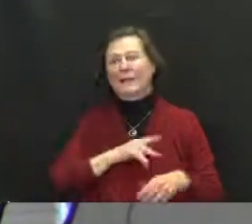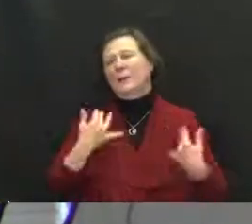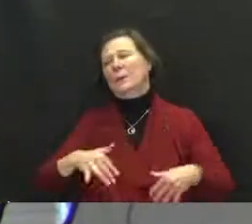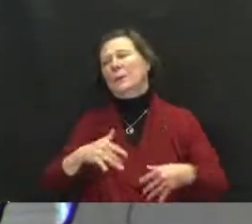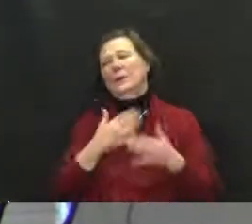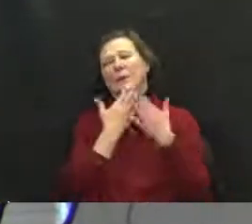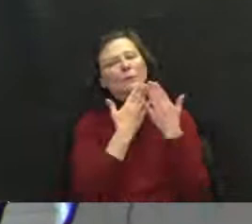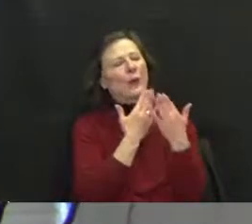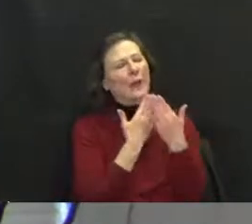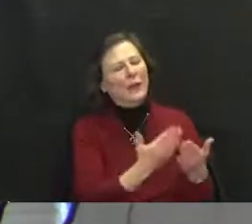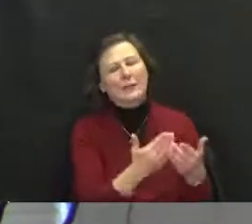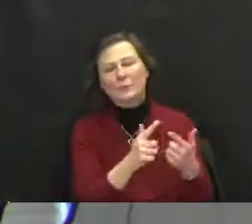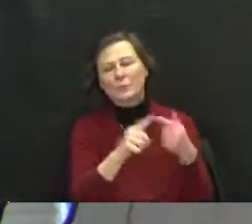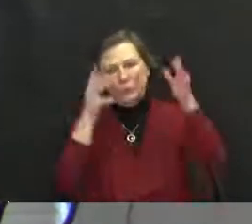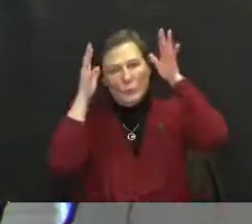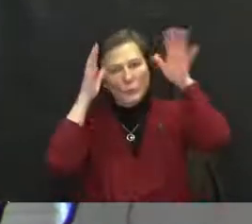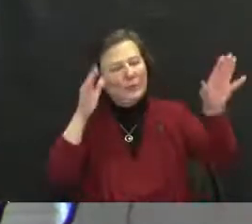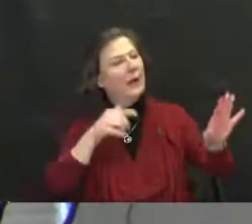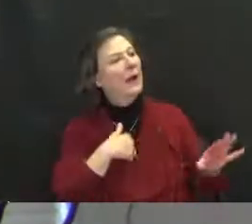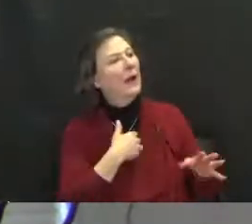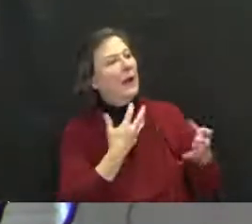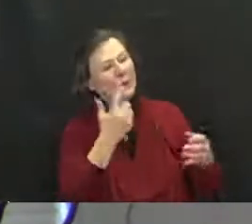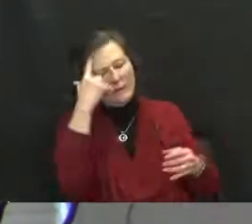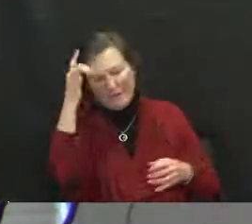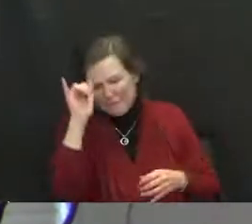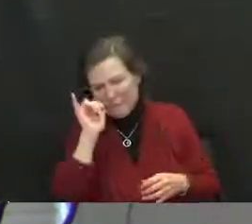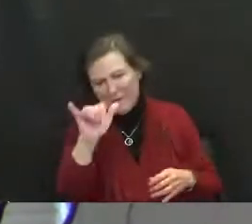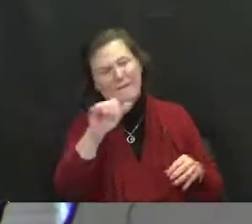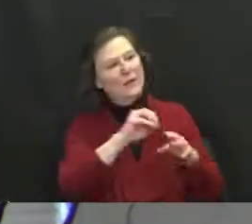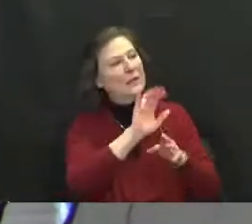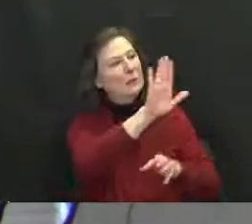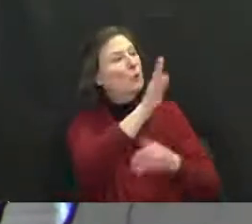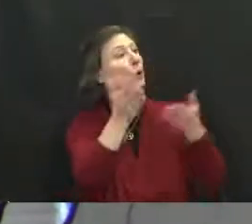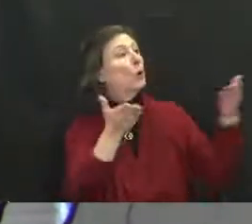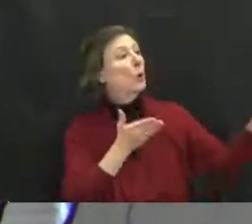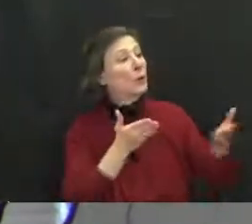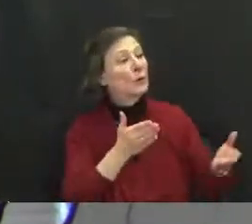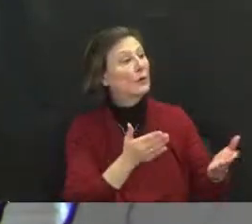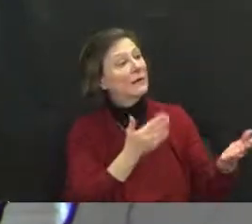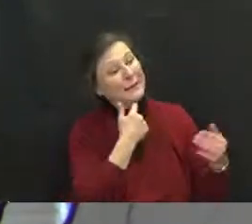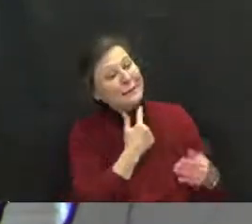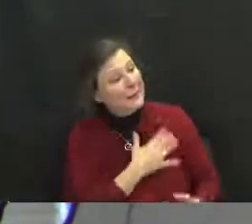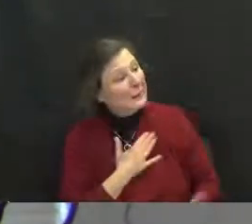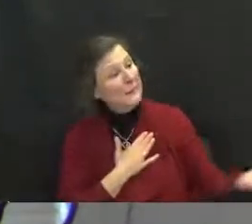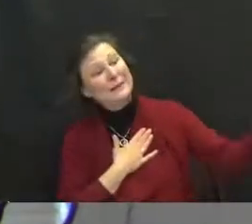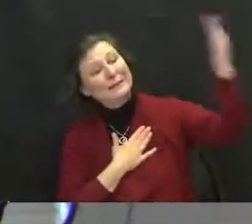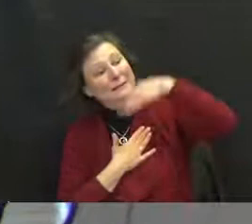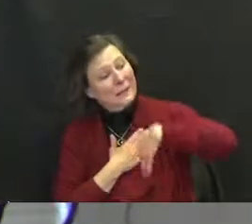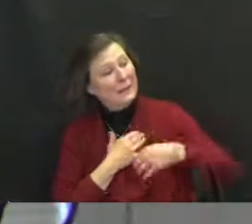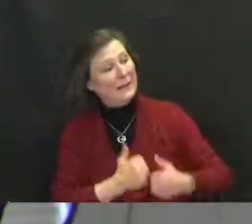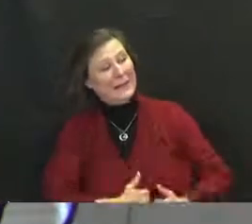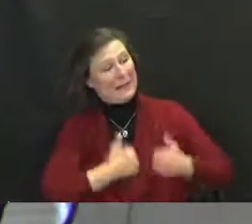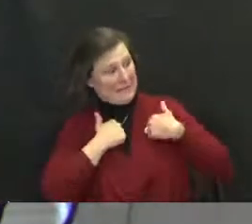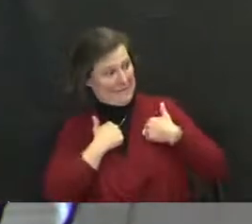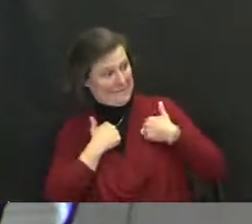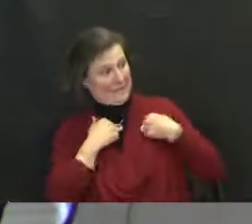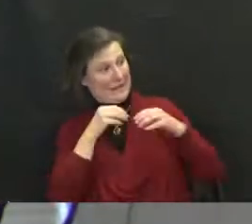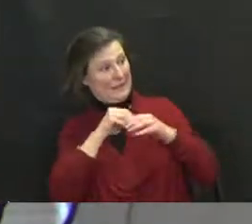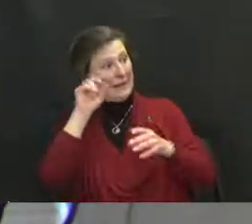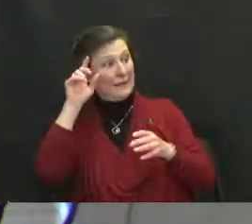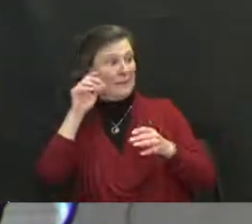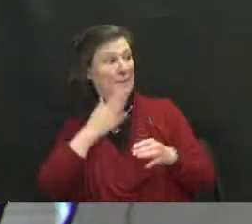and remorse, told the deer that he was forever in his service and beseeched the great being to come and live in the